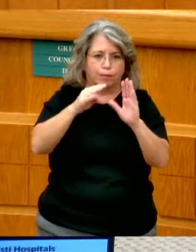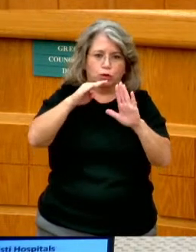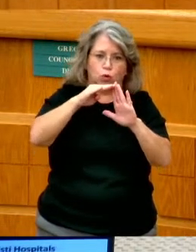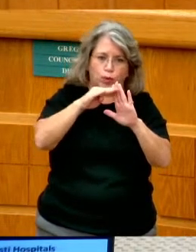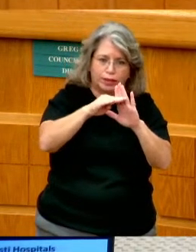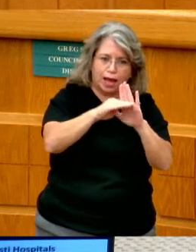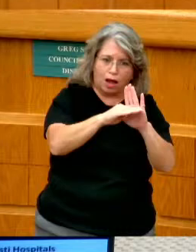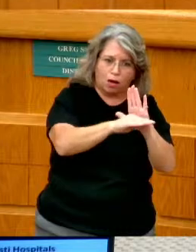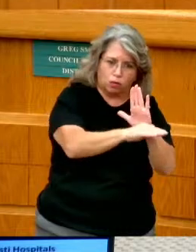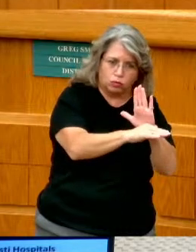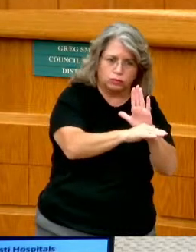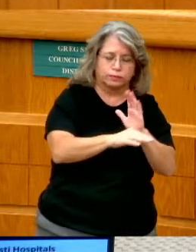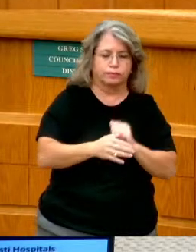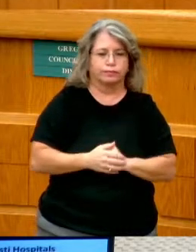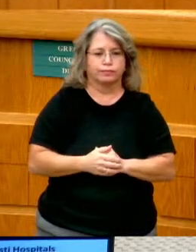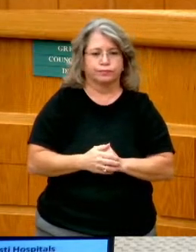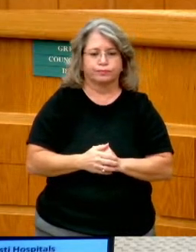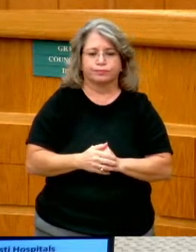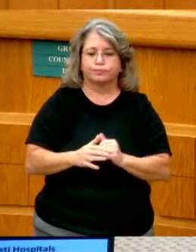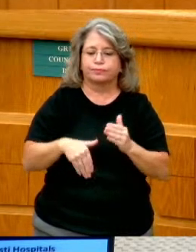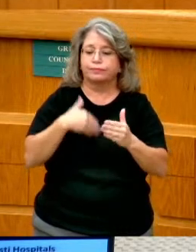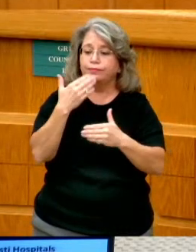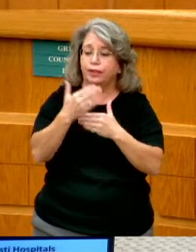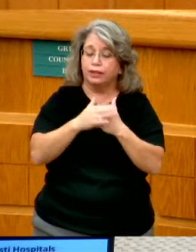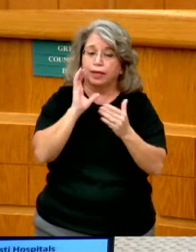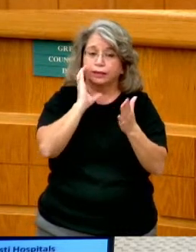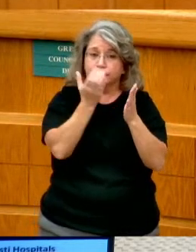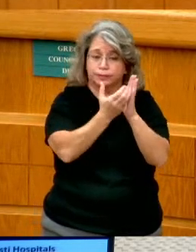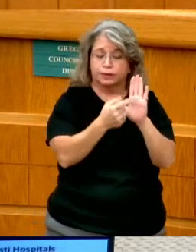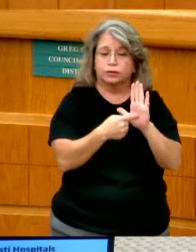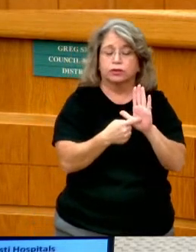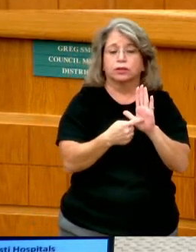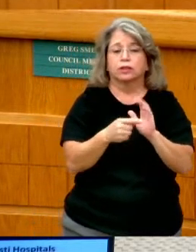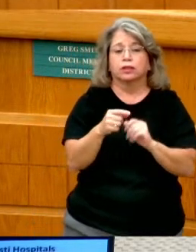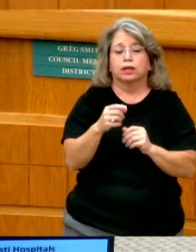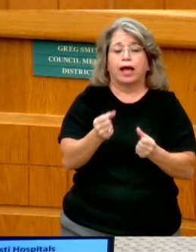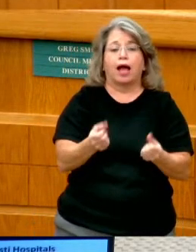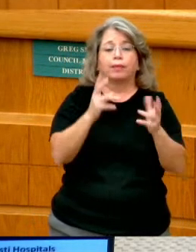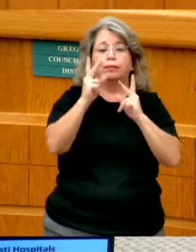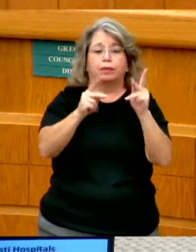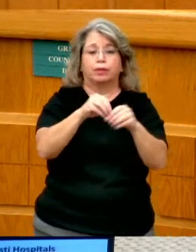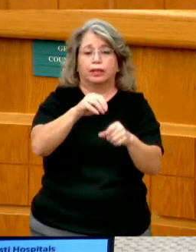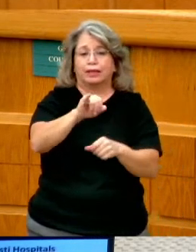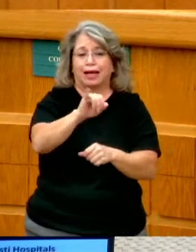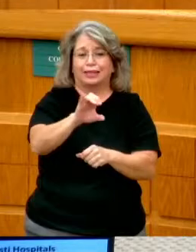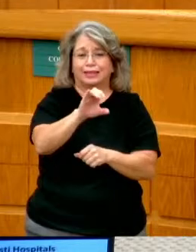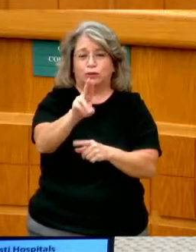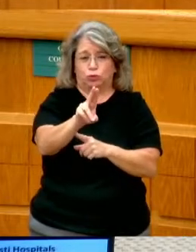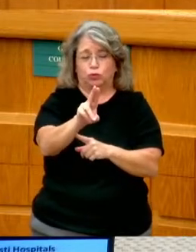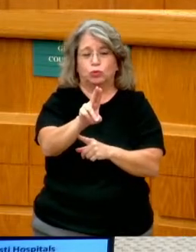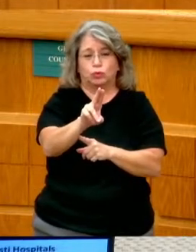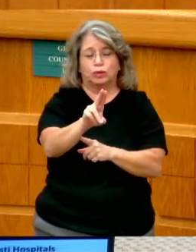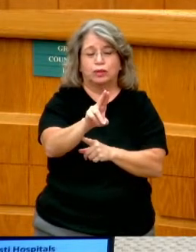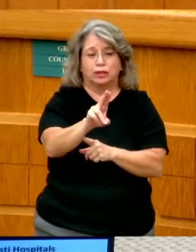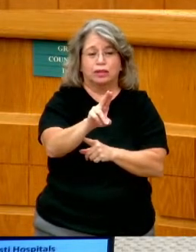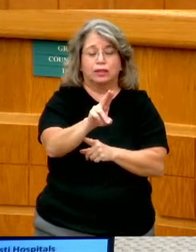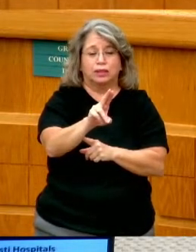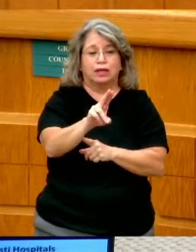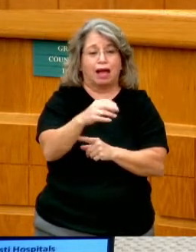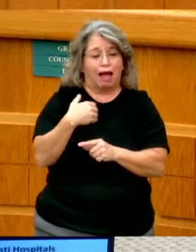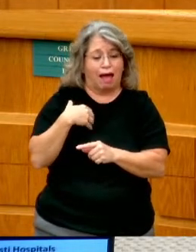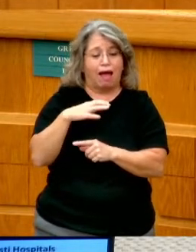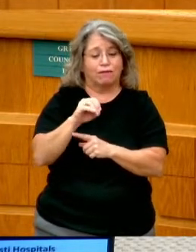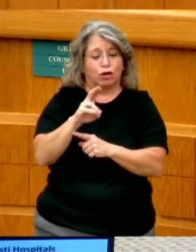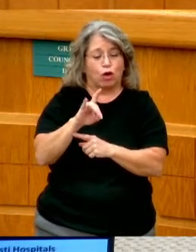please. These are our ICU patients. These are patients that have COVID-19, but they're more critical. And so